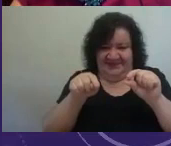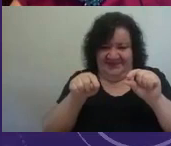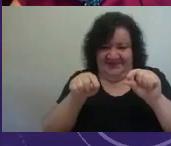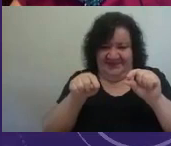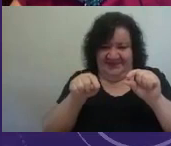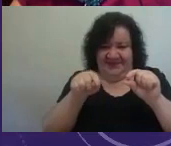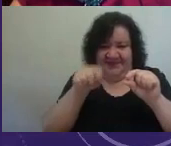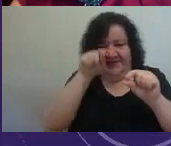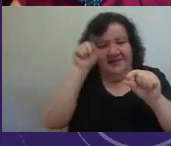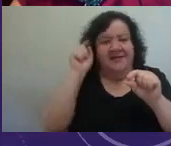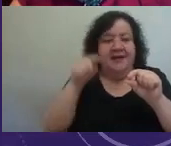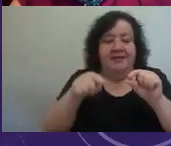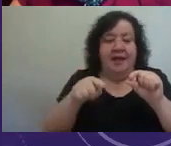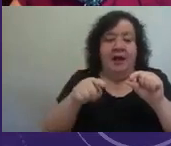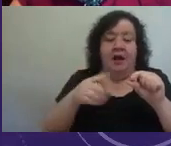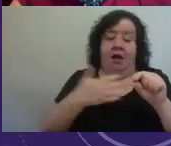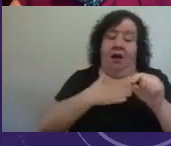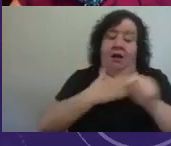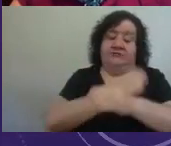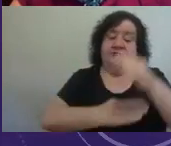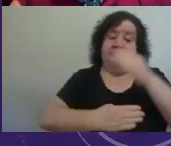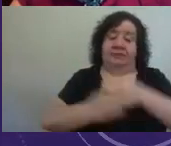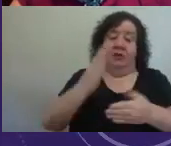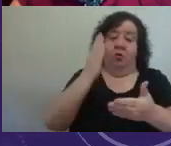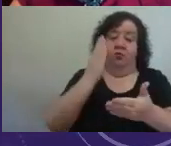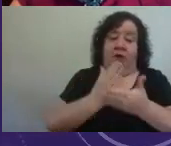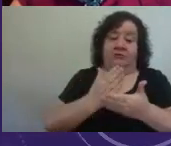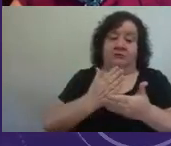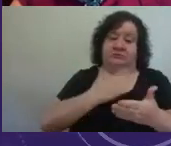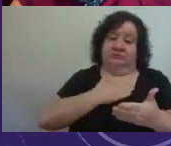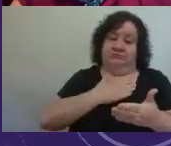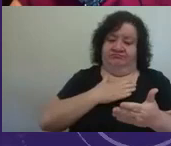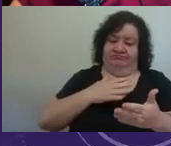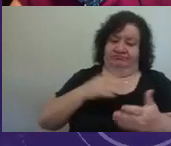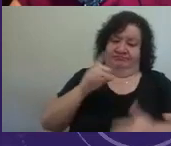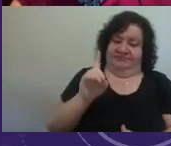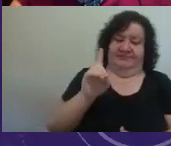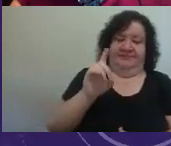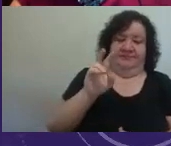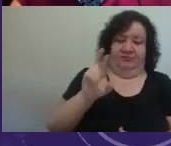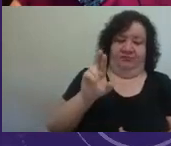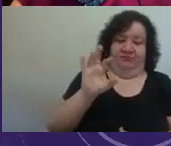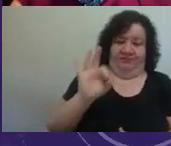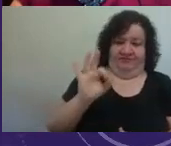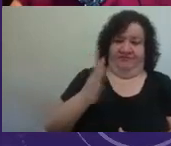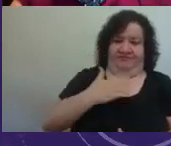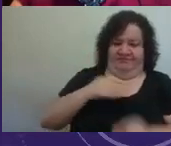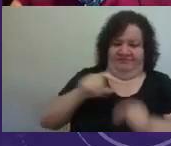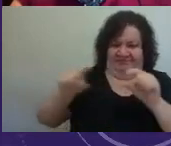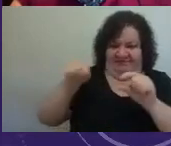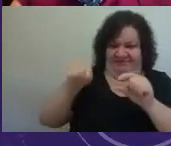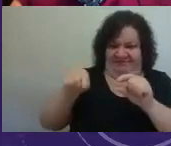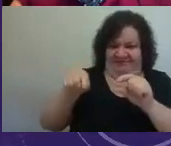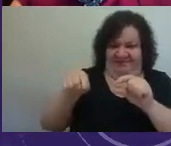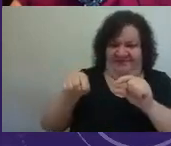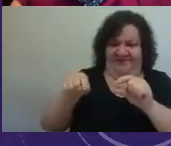I do like toolbars because they help make accessibility features more visible for people with